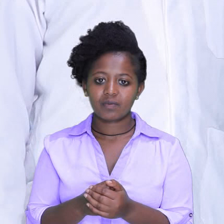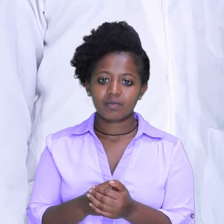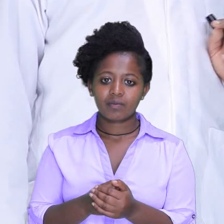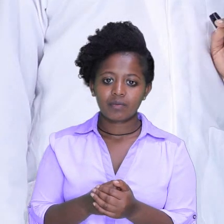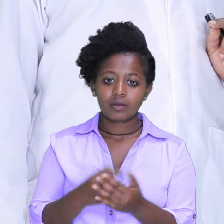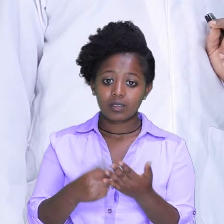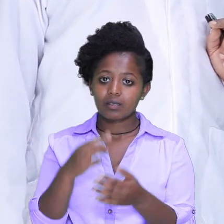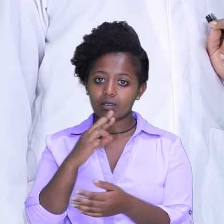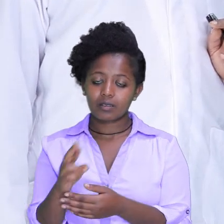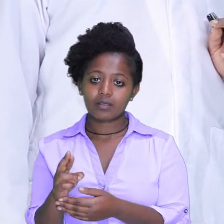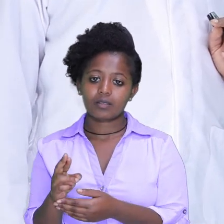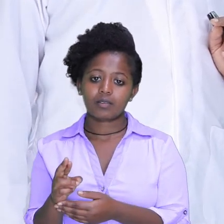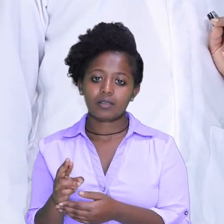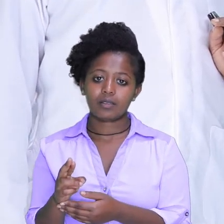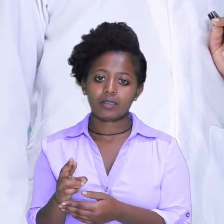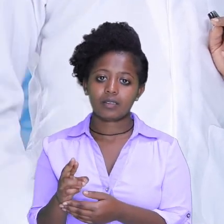those are